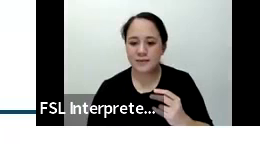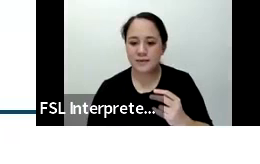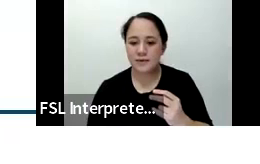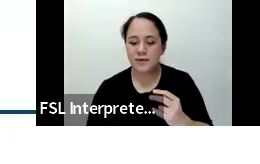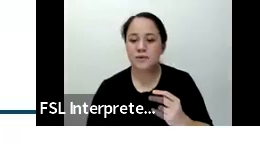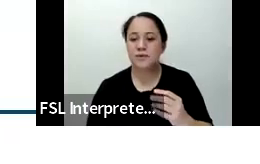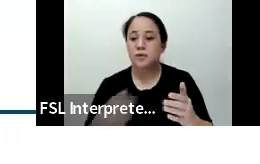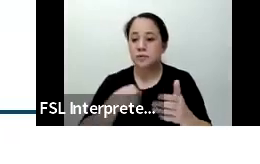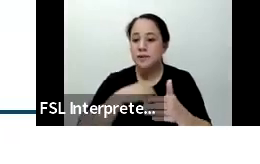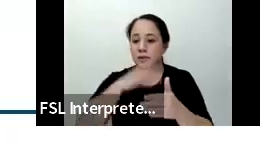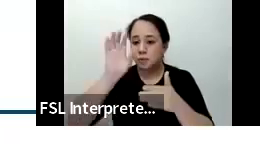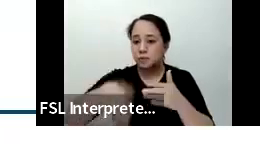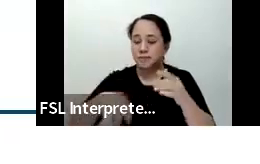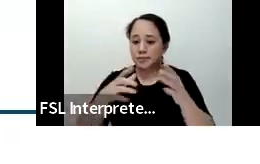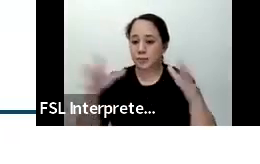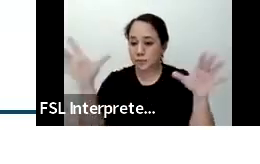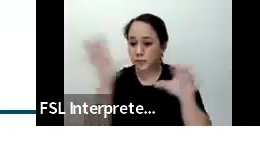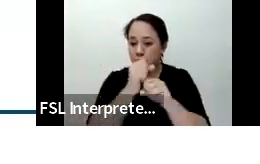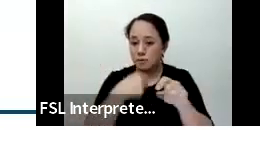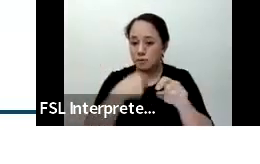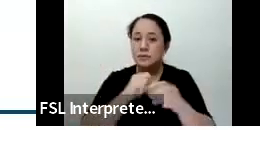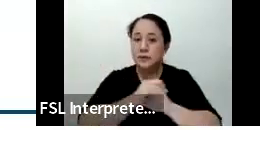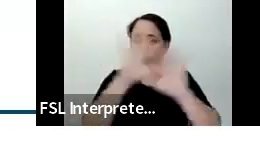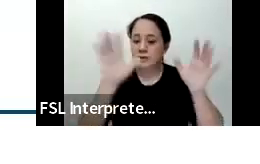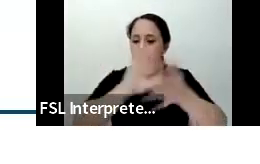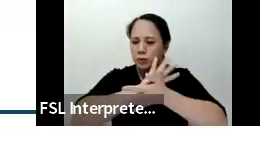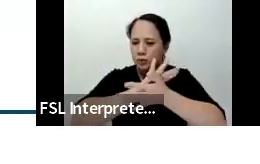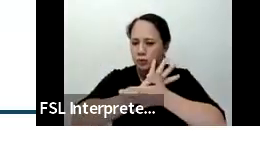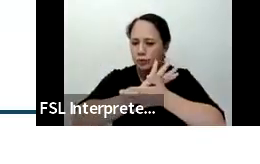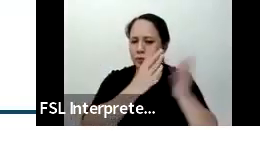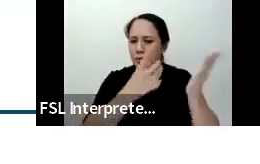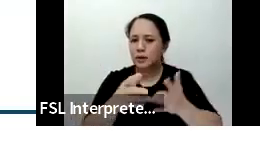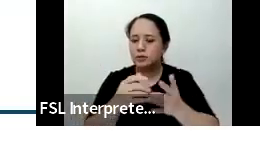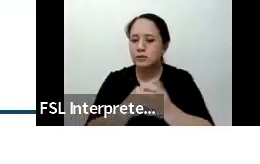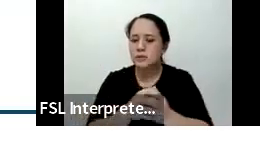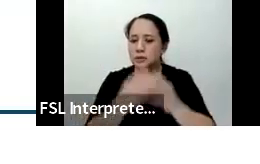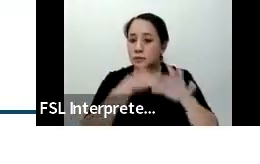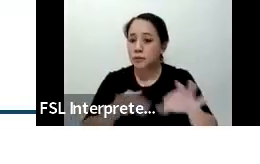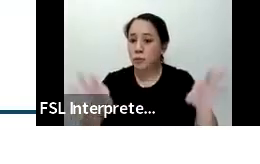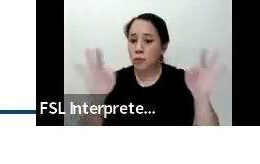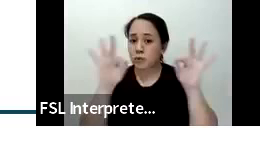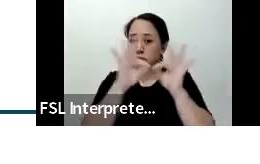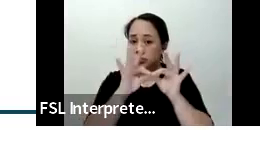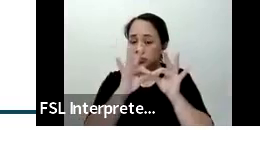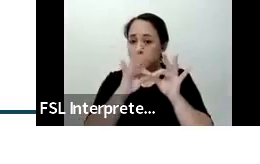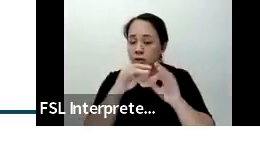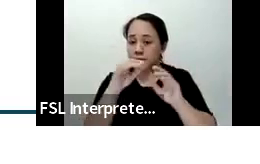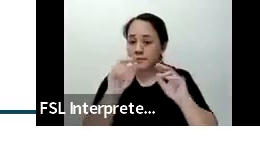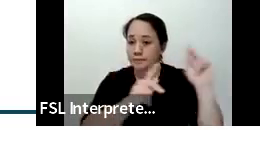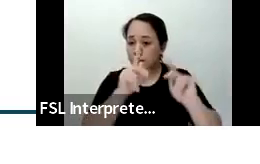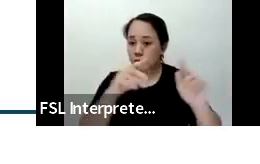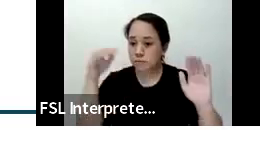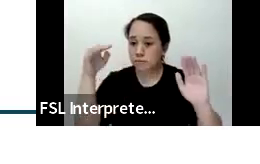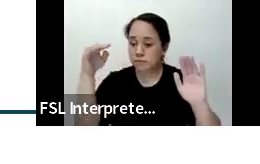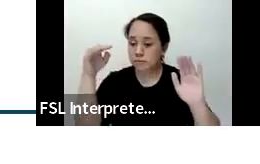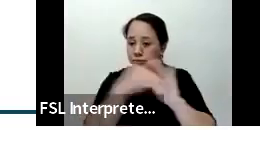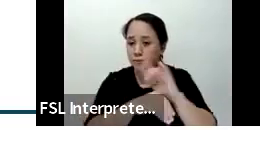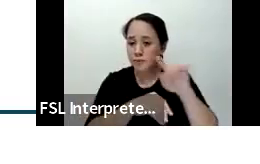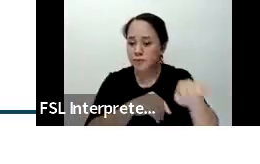conclusion, it is clear that COVID-19 has brought about significant demographic shifts, which have short and